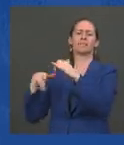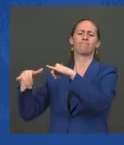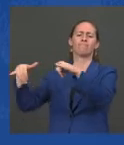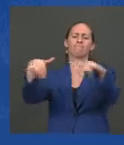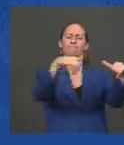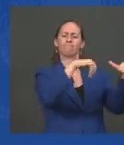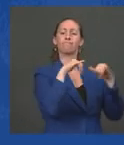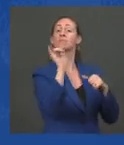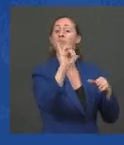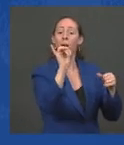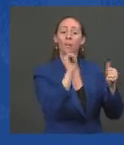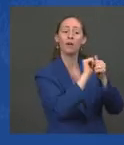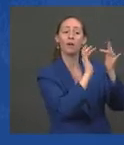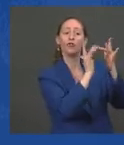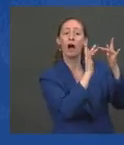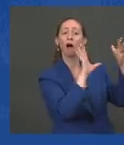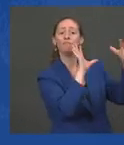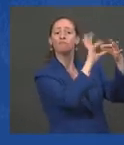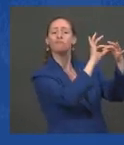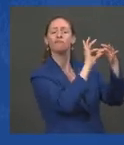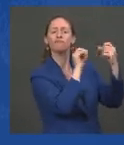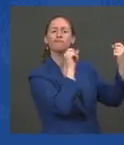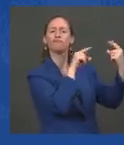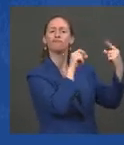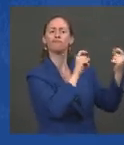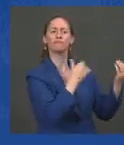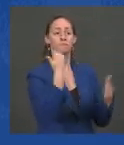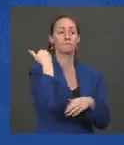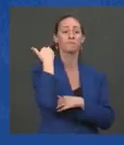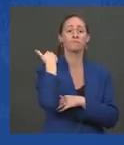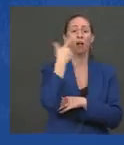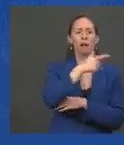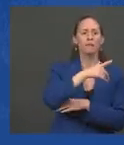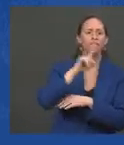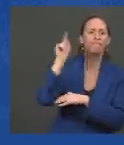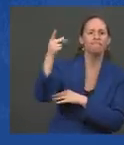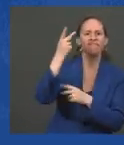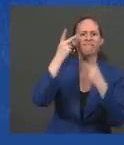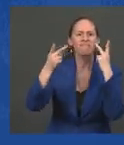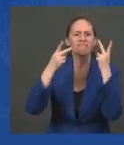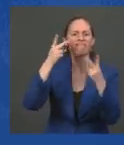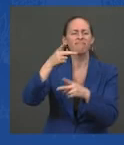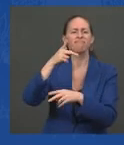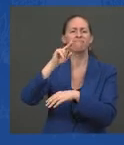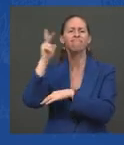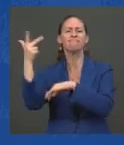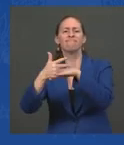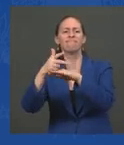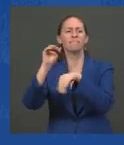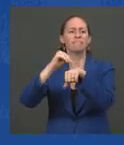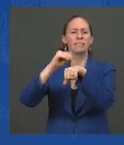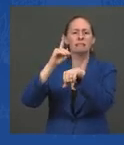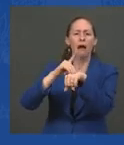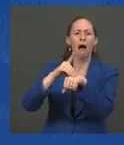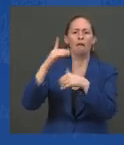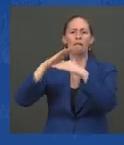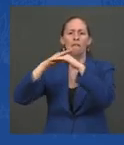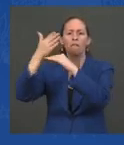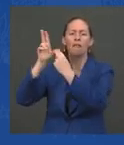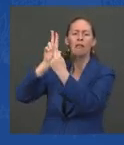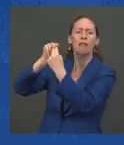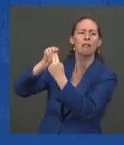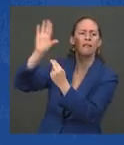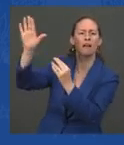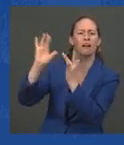Gone the days when you have to pull up to a McDonald's and sit in a parking lot with your child to do their homework when there's virtual learning